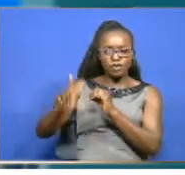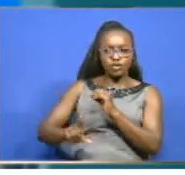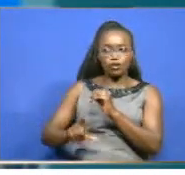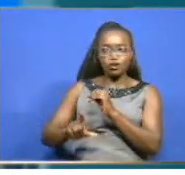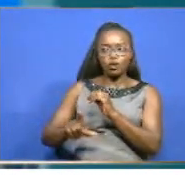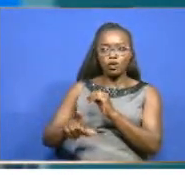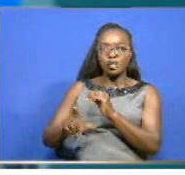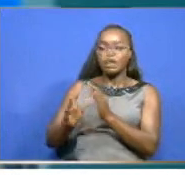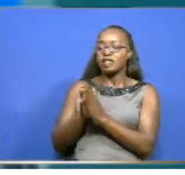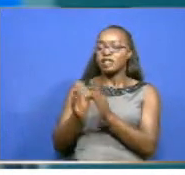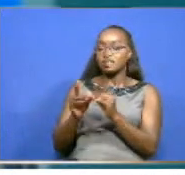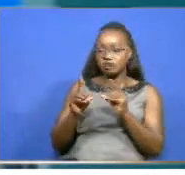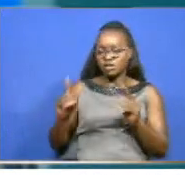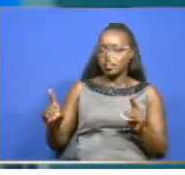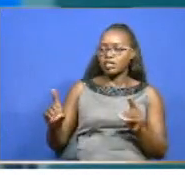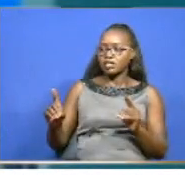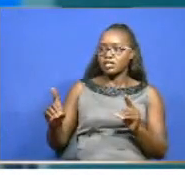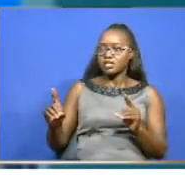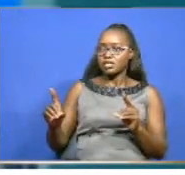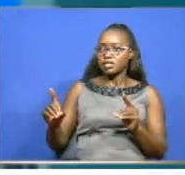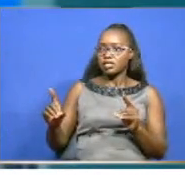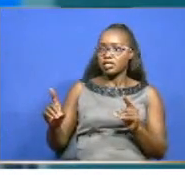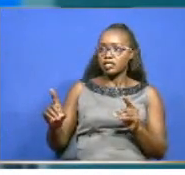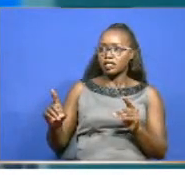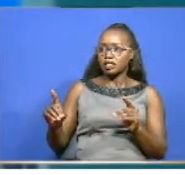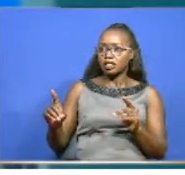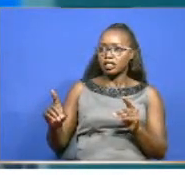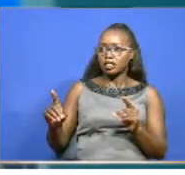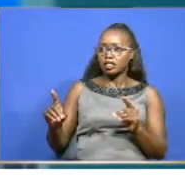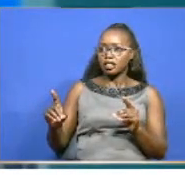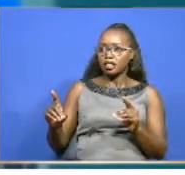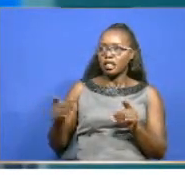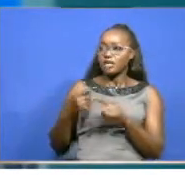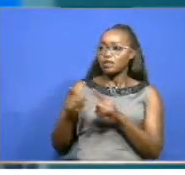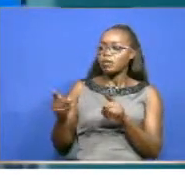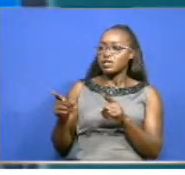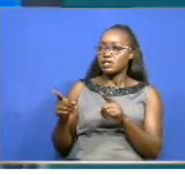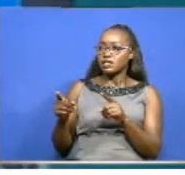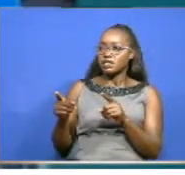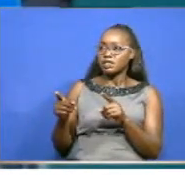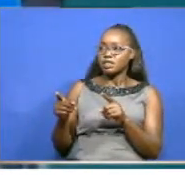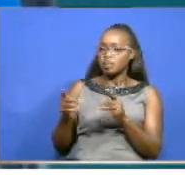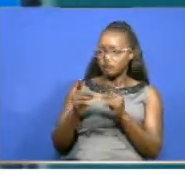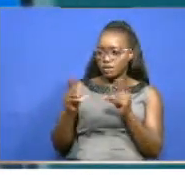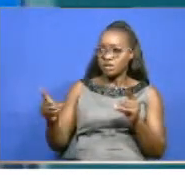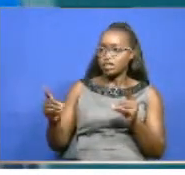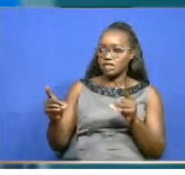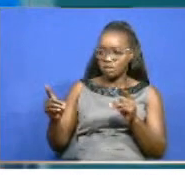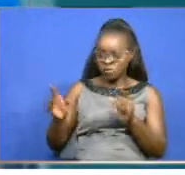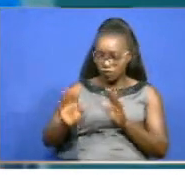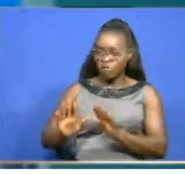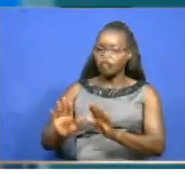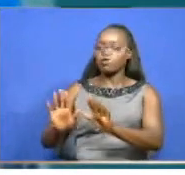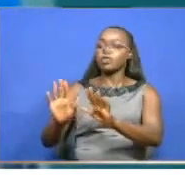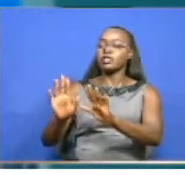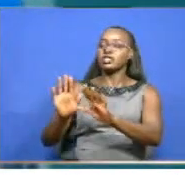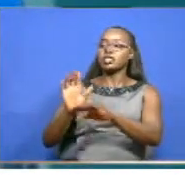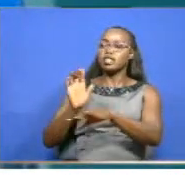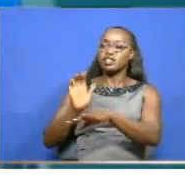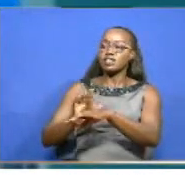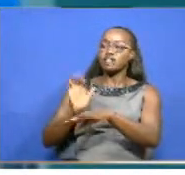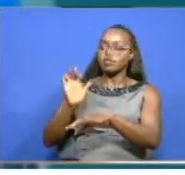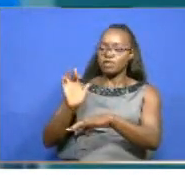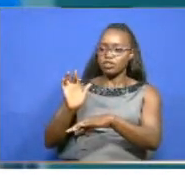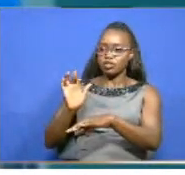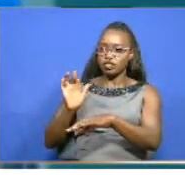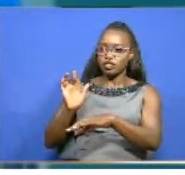the term social distance for the layman's. But we are at a distance to avoid infections. Yeah.